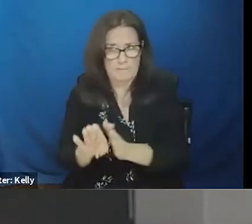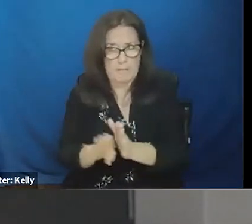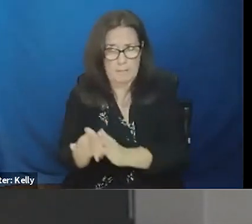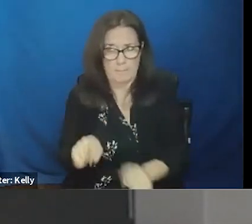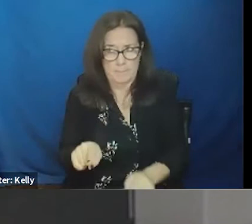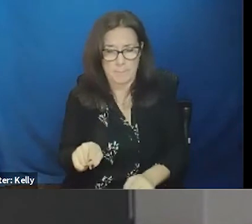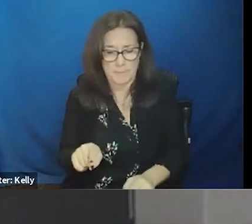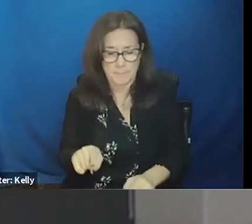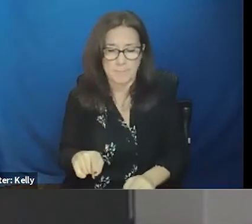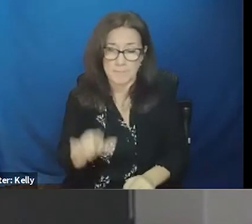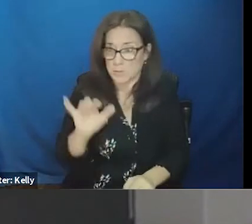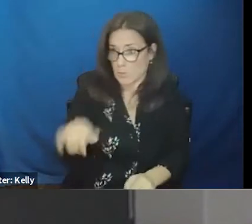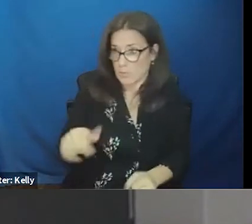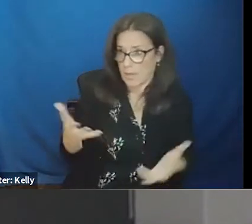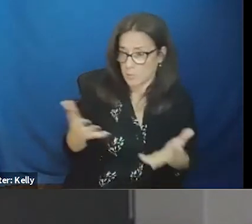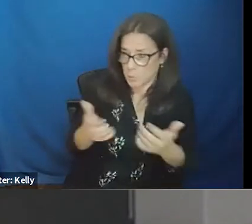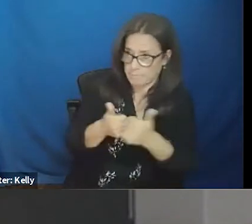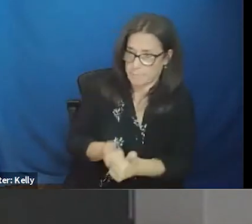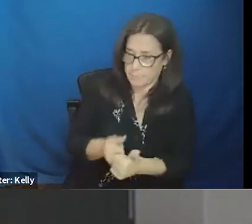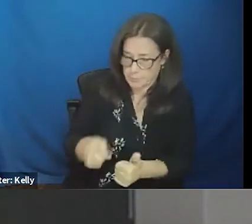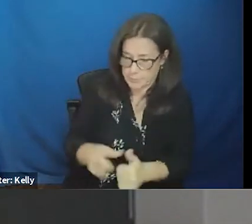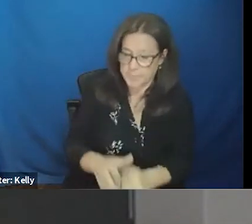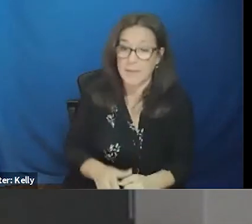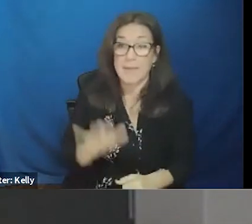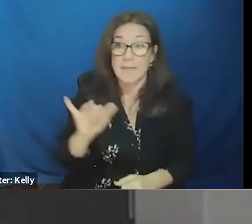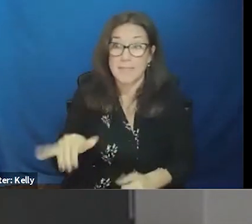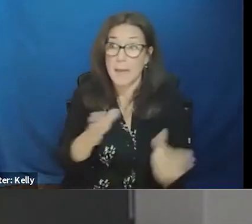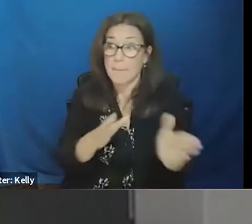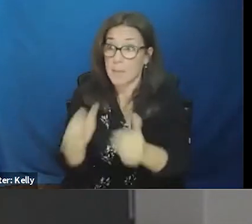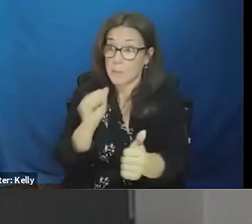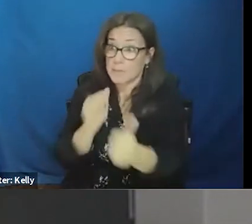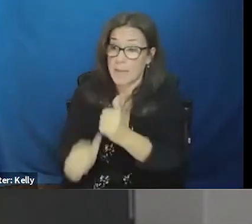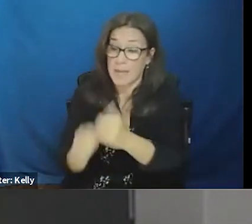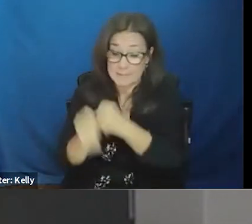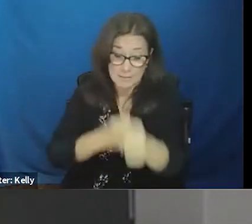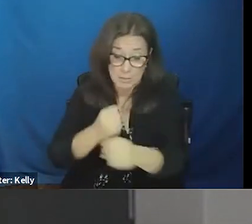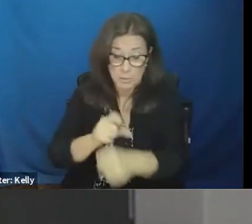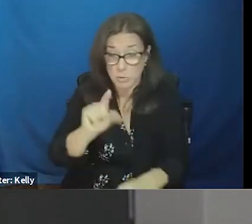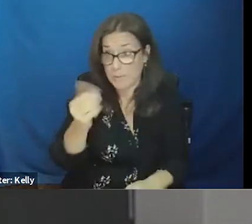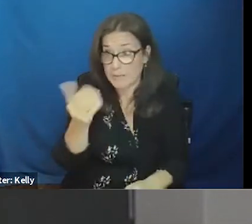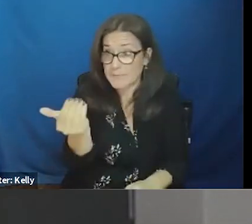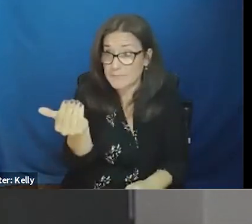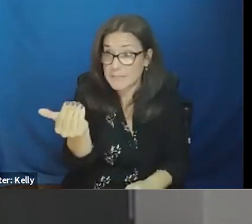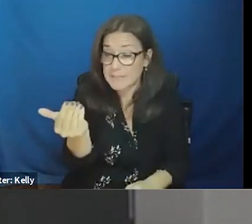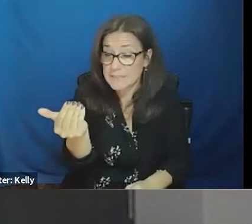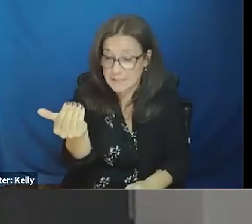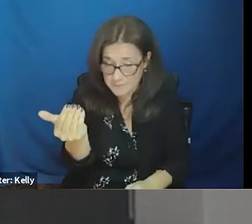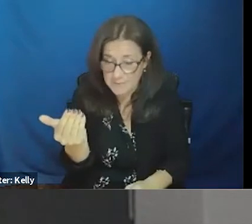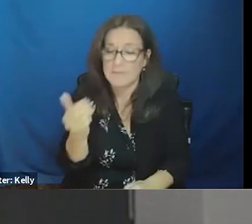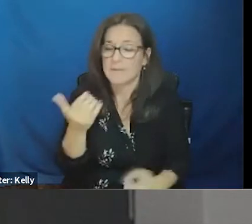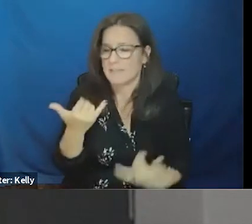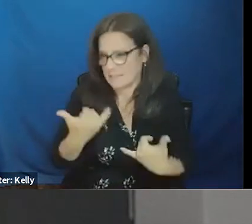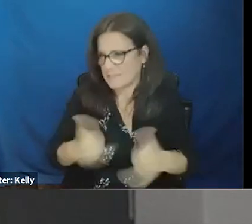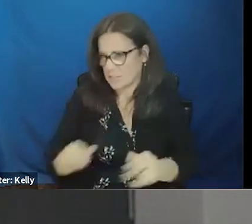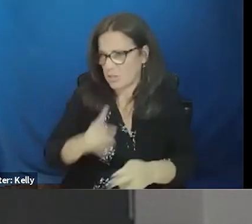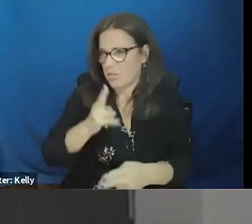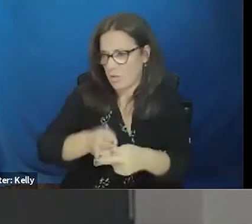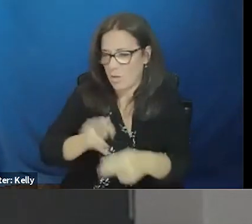doing. And that plan was passed in 2015 and still exists as the Eastern Goleta